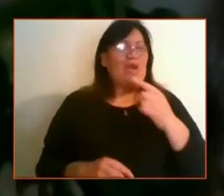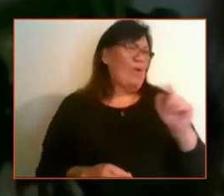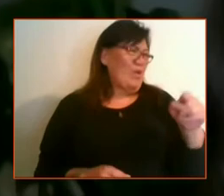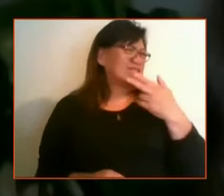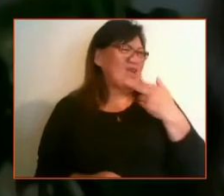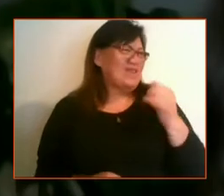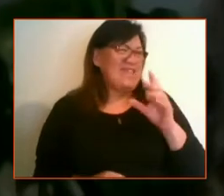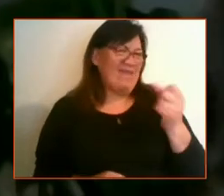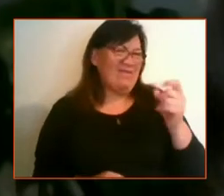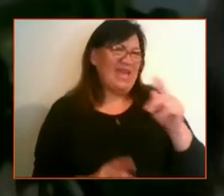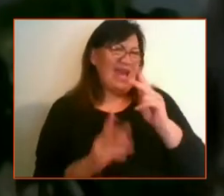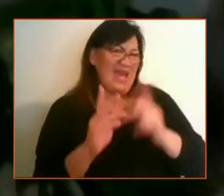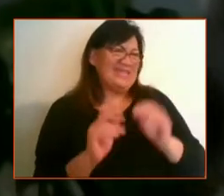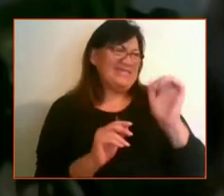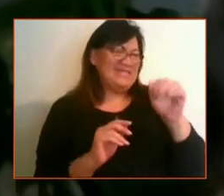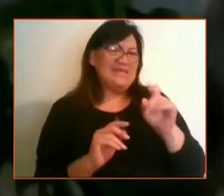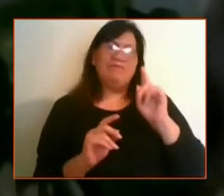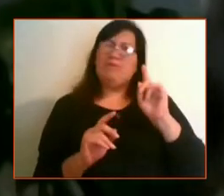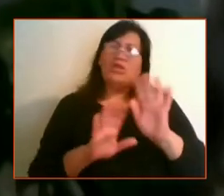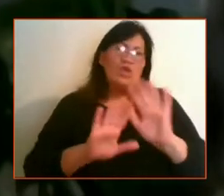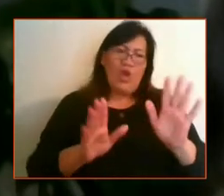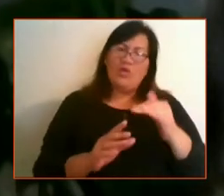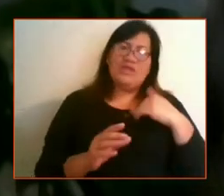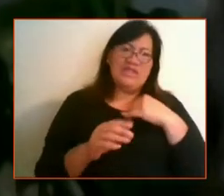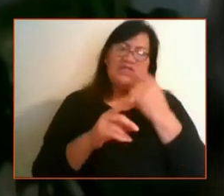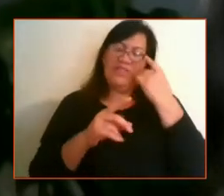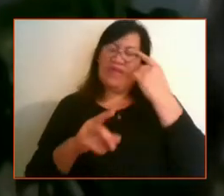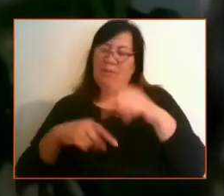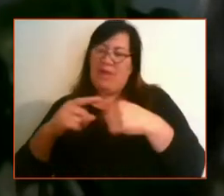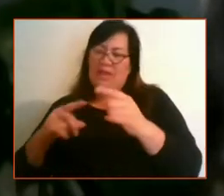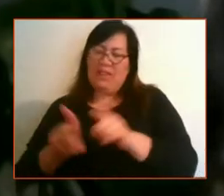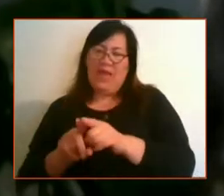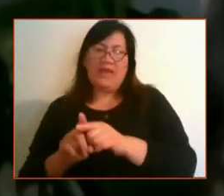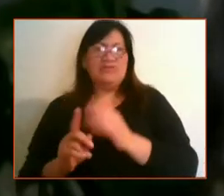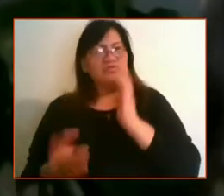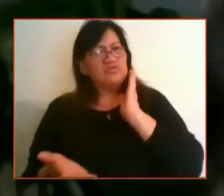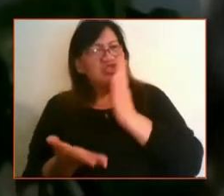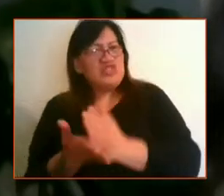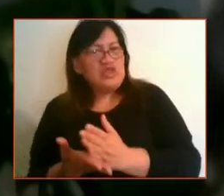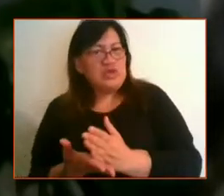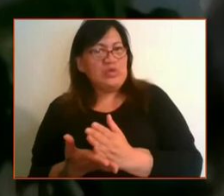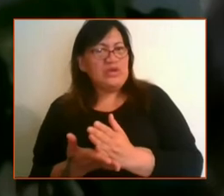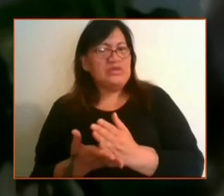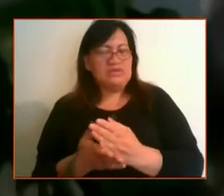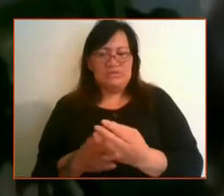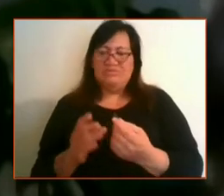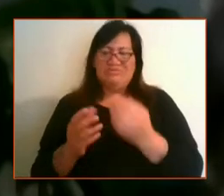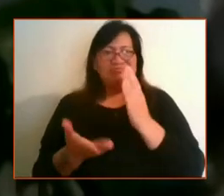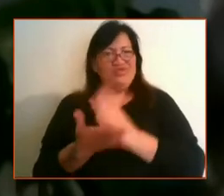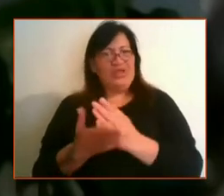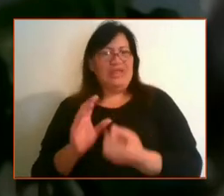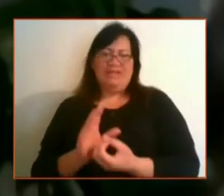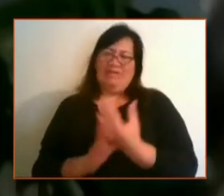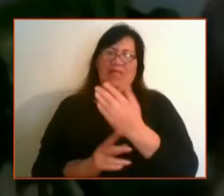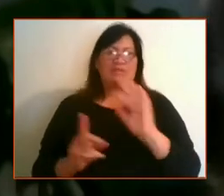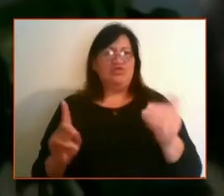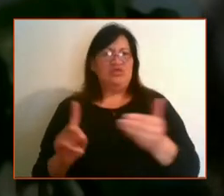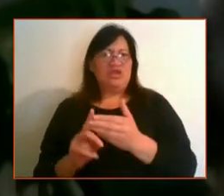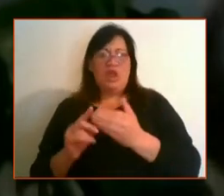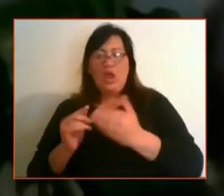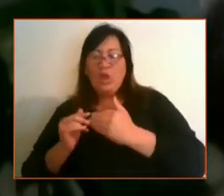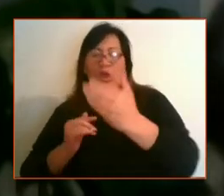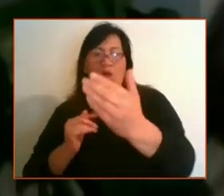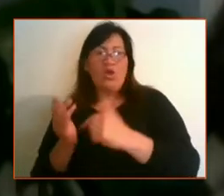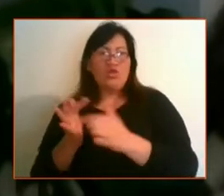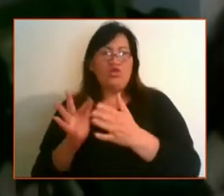and moving toward the genuine development of that strategy, of that long-term strategy and the